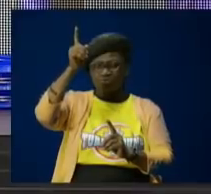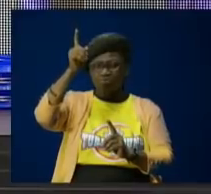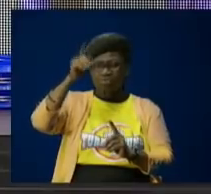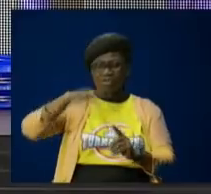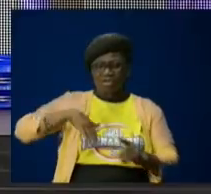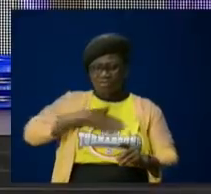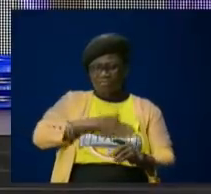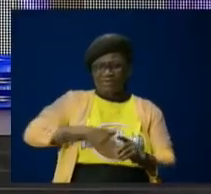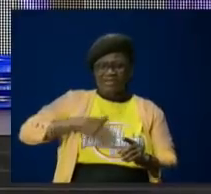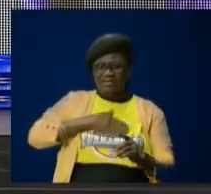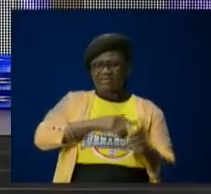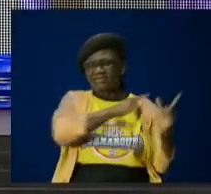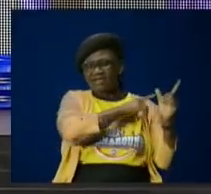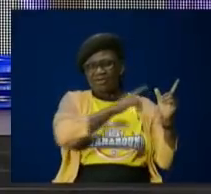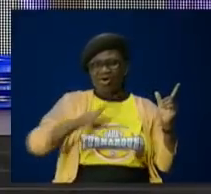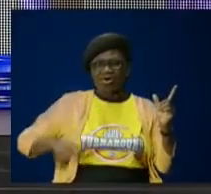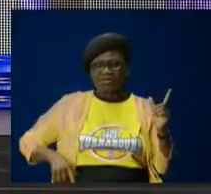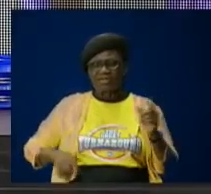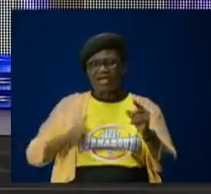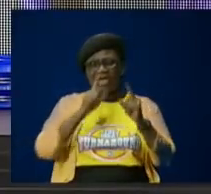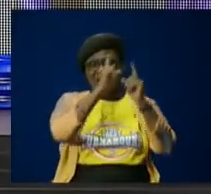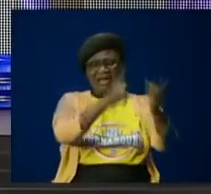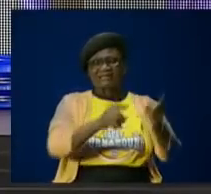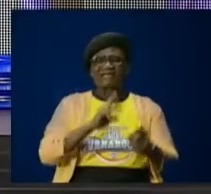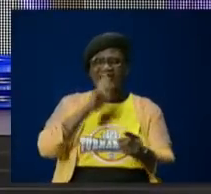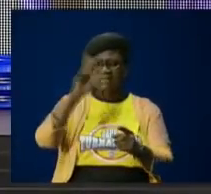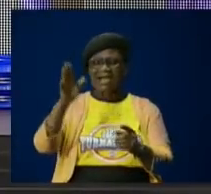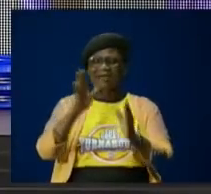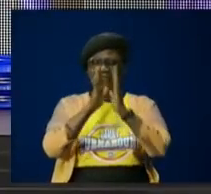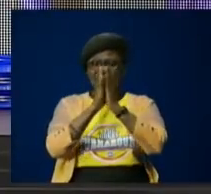please, Lord, answer their prayers too.